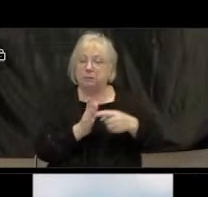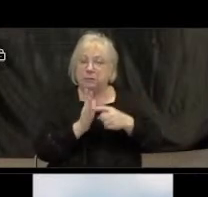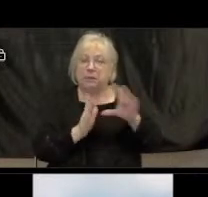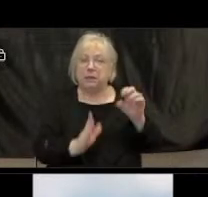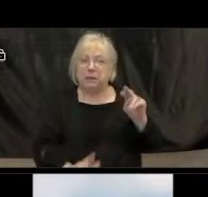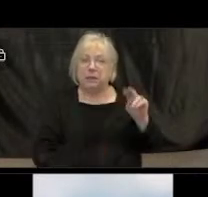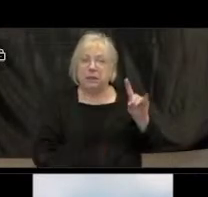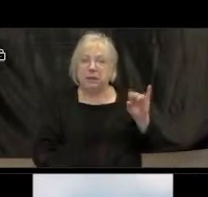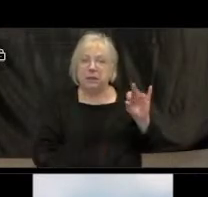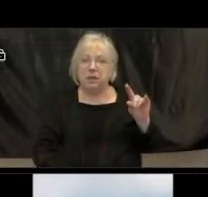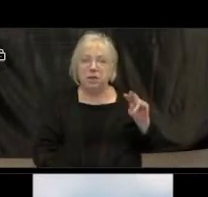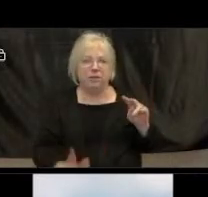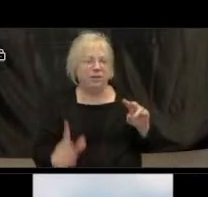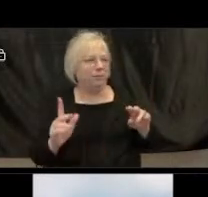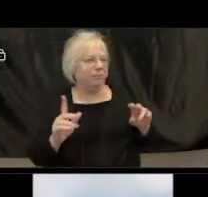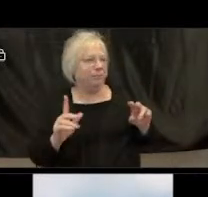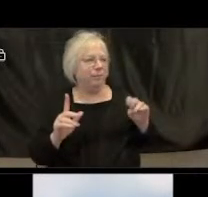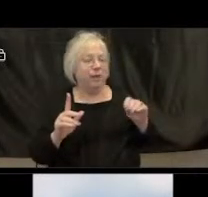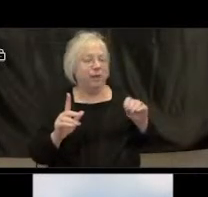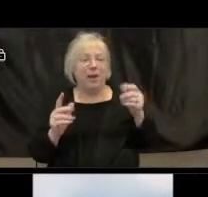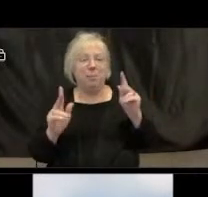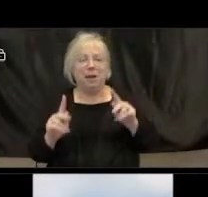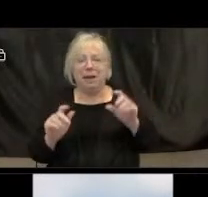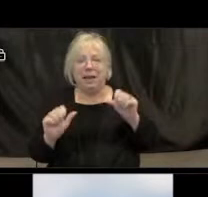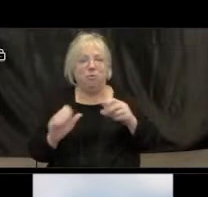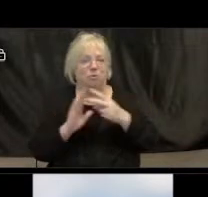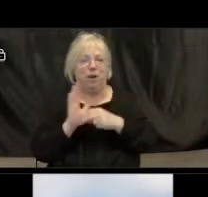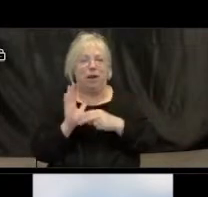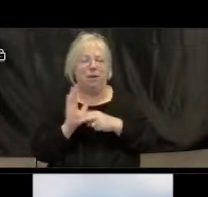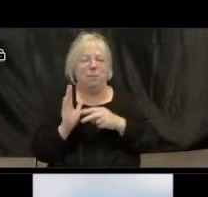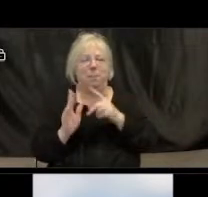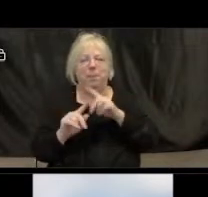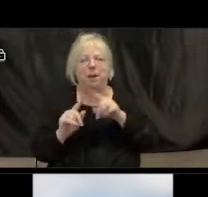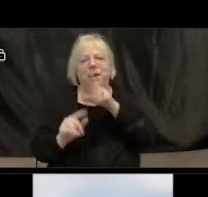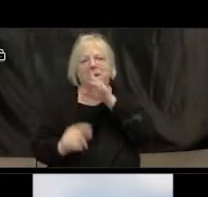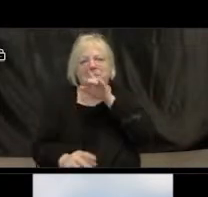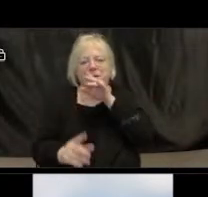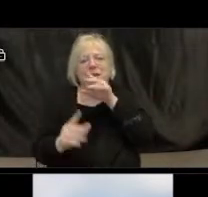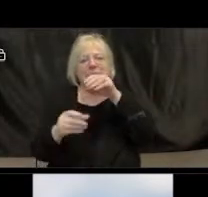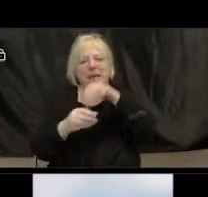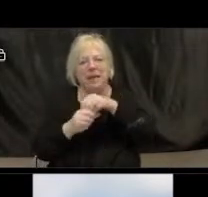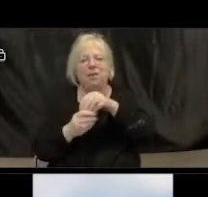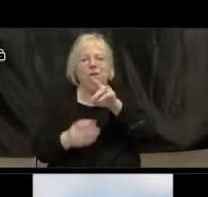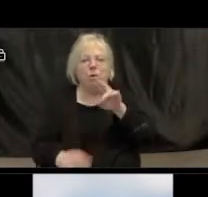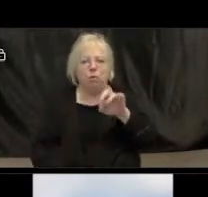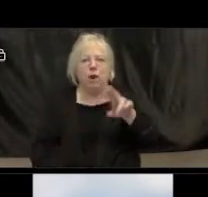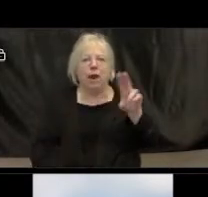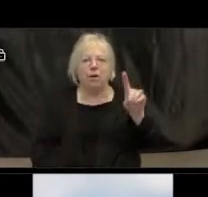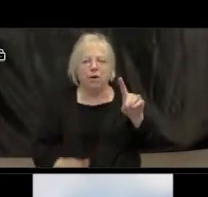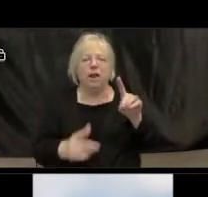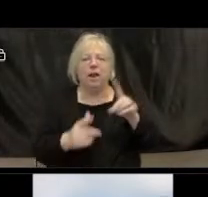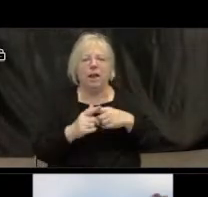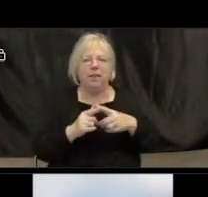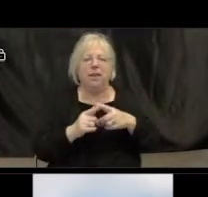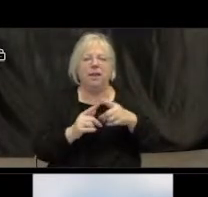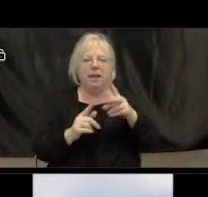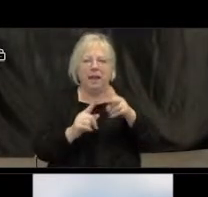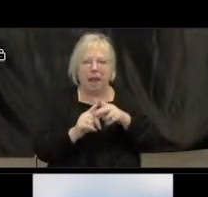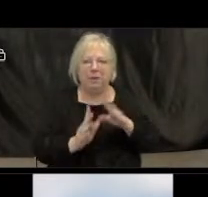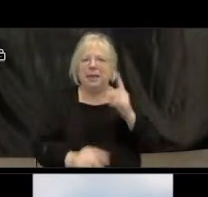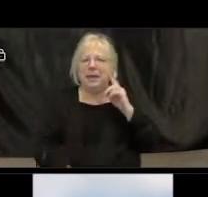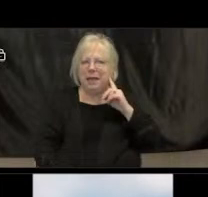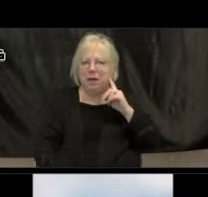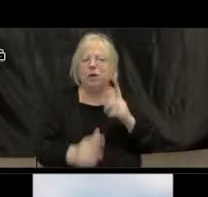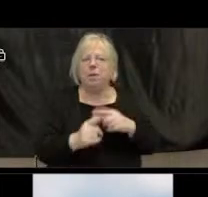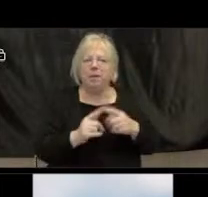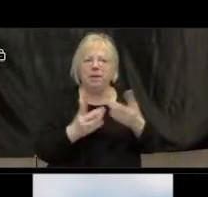Yeah. Anybody can read the conditions. We just need to read them in record so the applicant can hear them. Okay. And then we'll bring the applicant up and have a discussion.